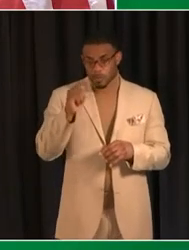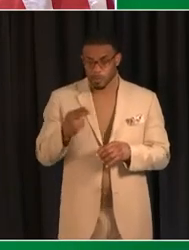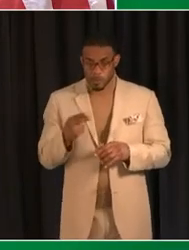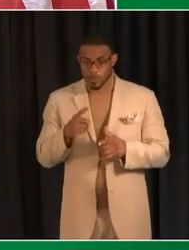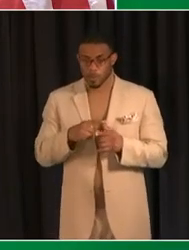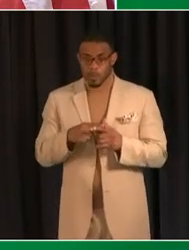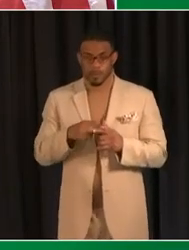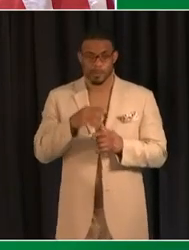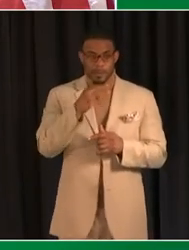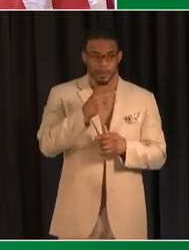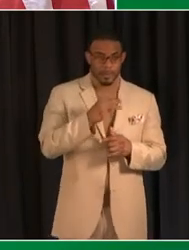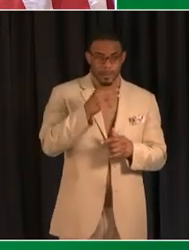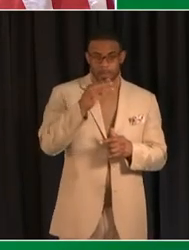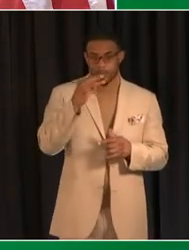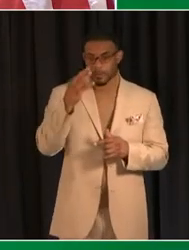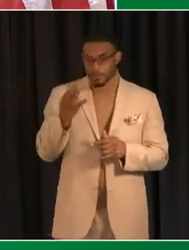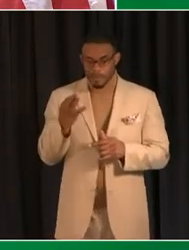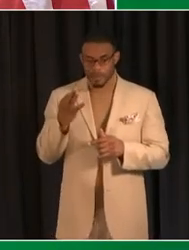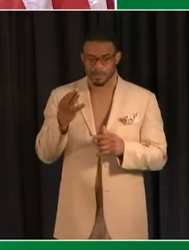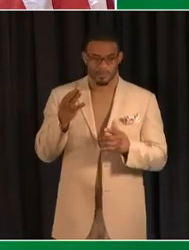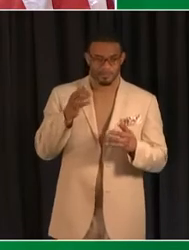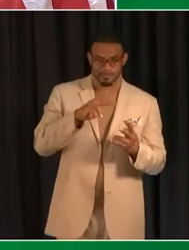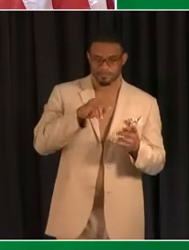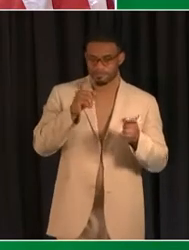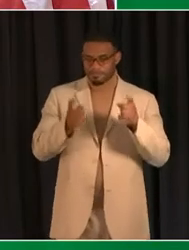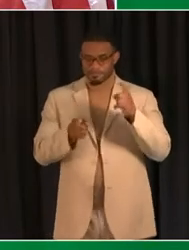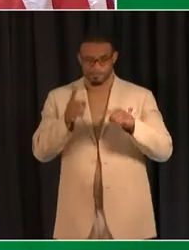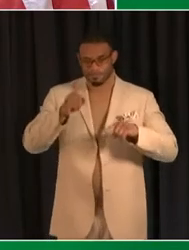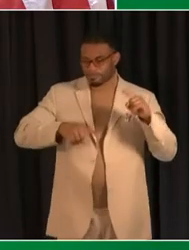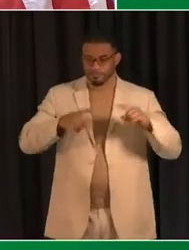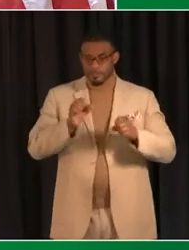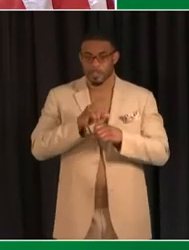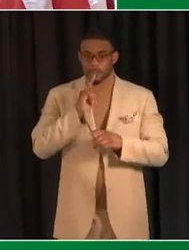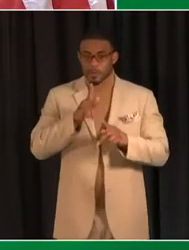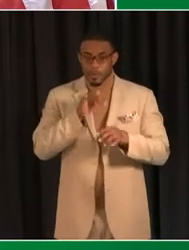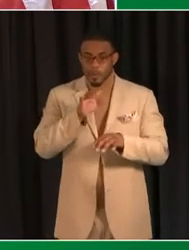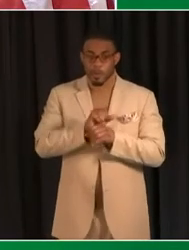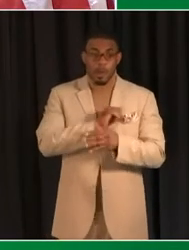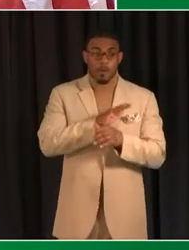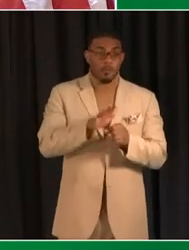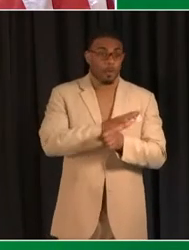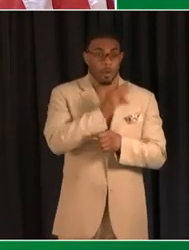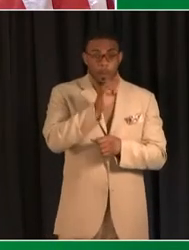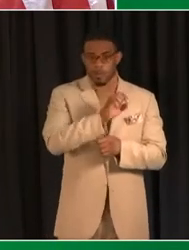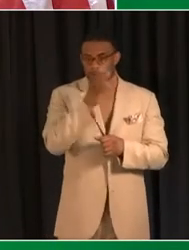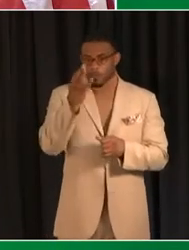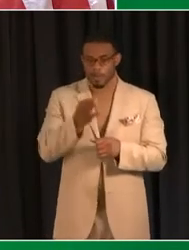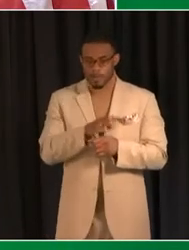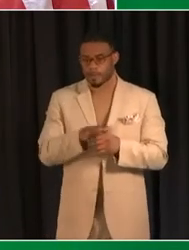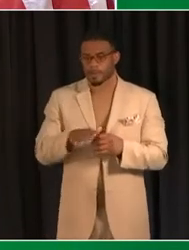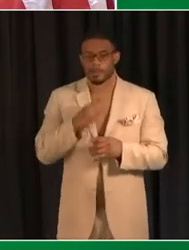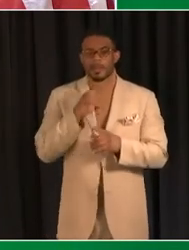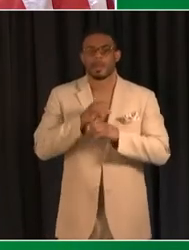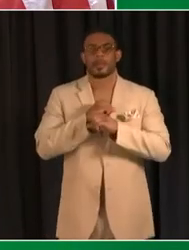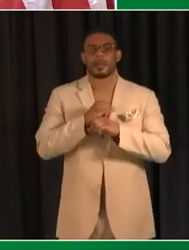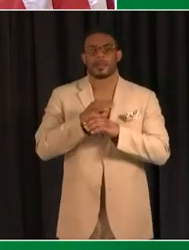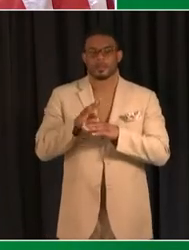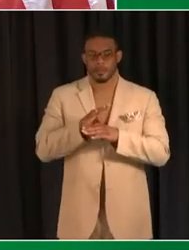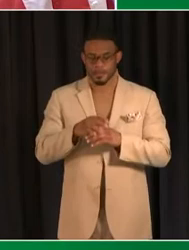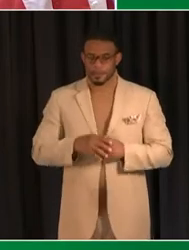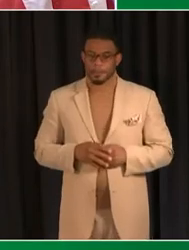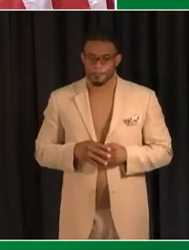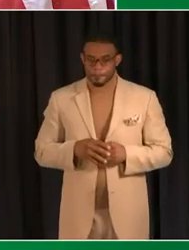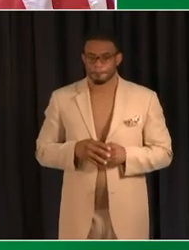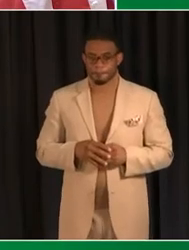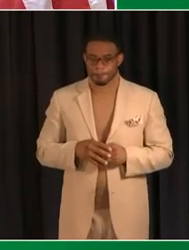also seeing Wednesdays being the day that's remote to make sure that people don't bookend. It's per business and it's per type of